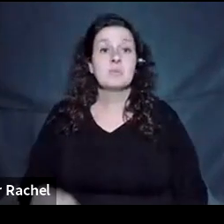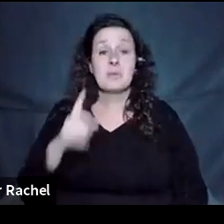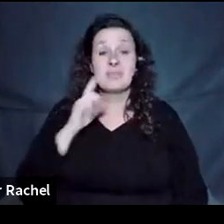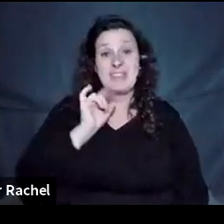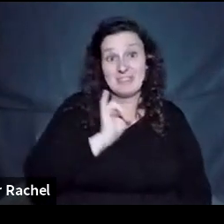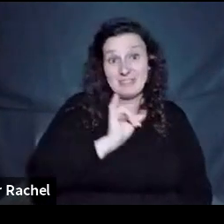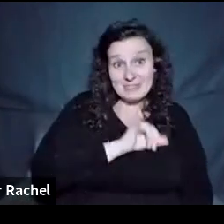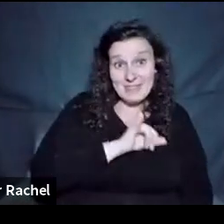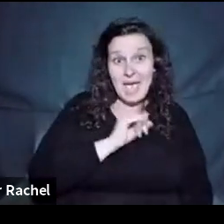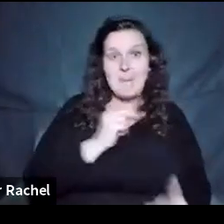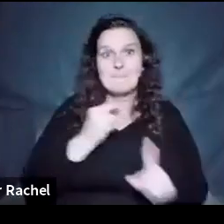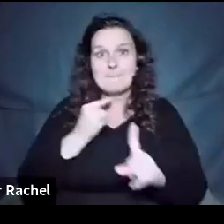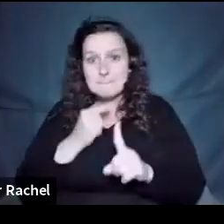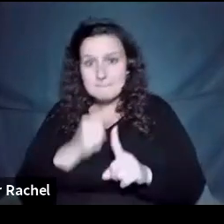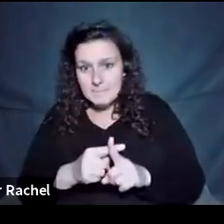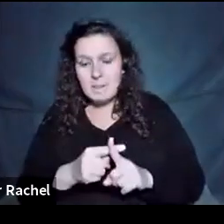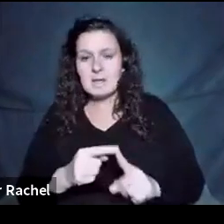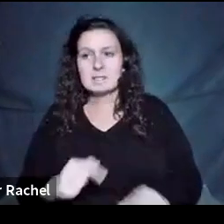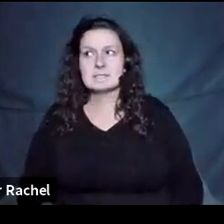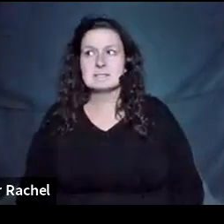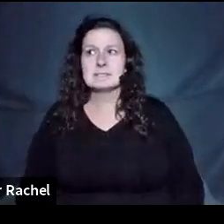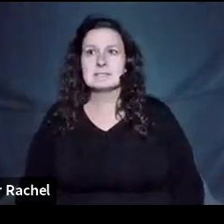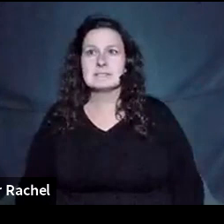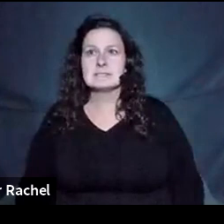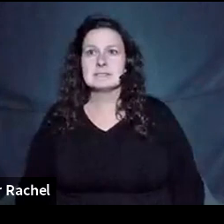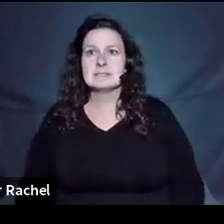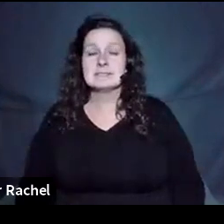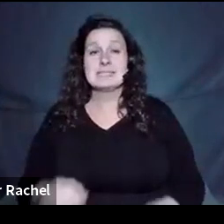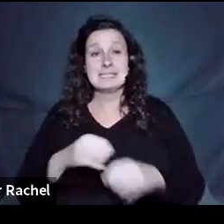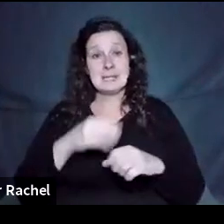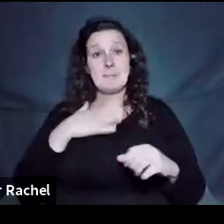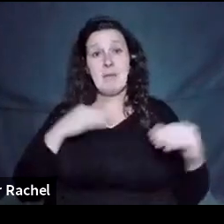but also that in my dynamic,